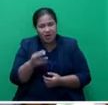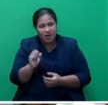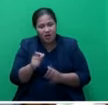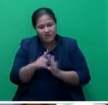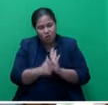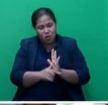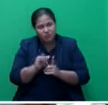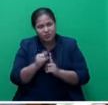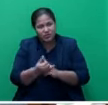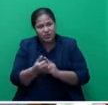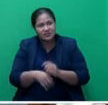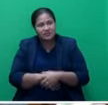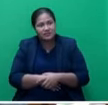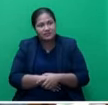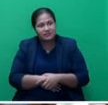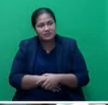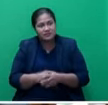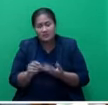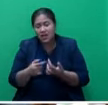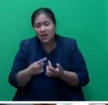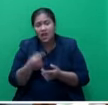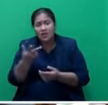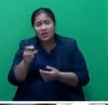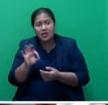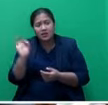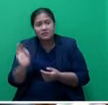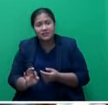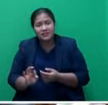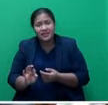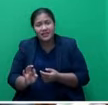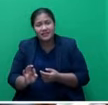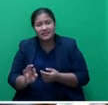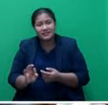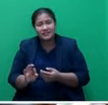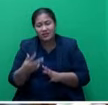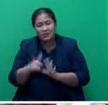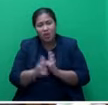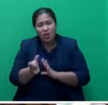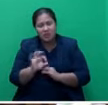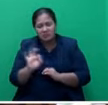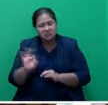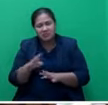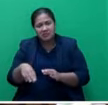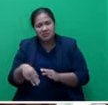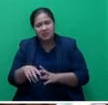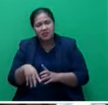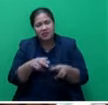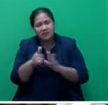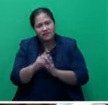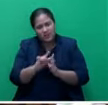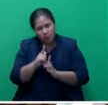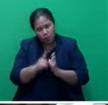Law Society. The other 80% of the lawyers are not members of the Fiji Law Society. So, Mr. Speaker, sir,